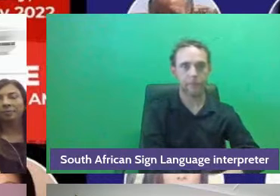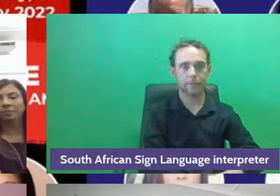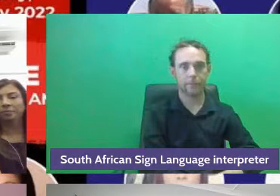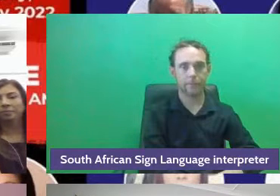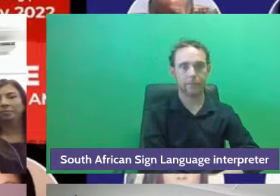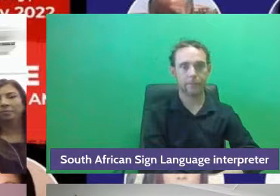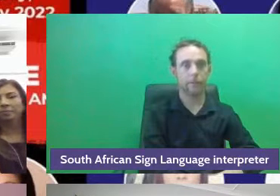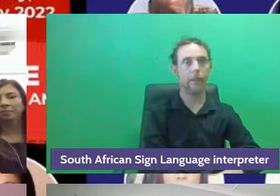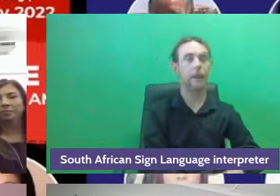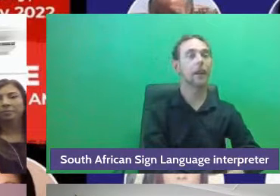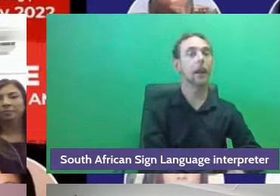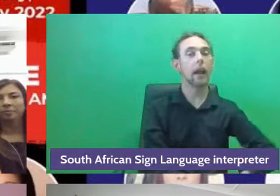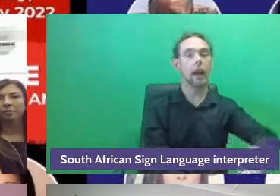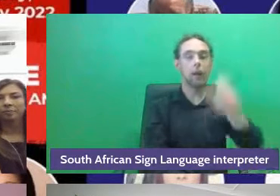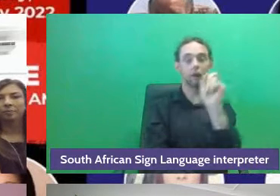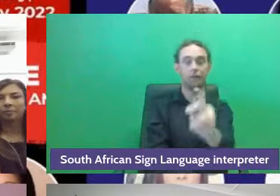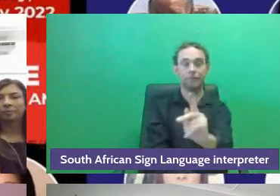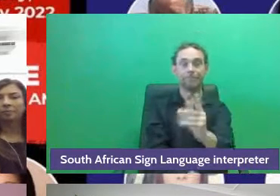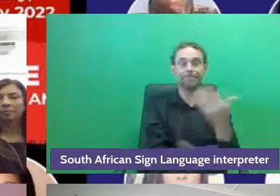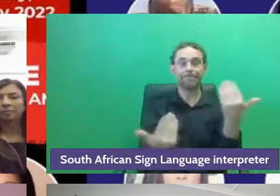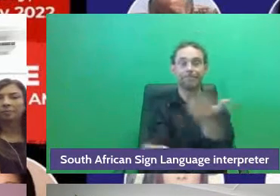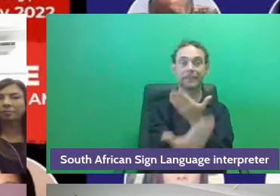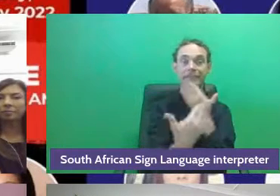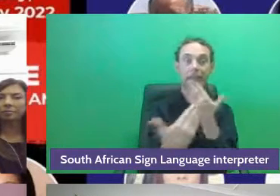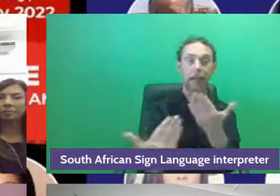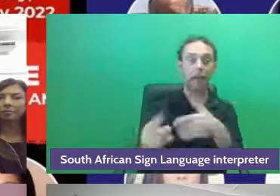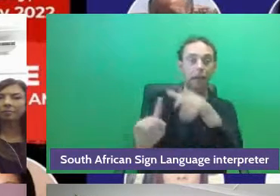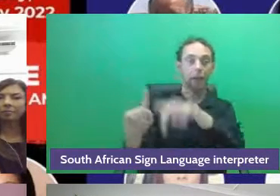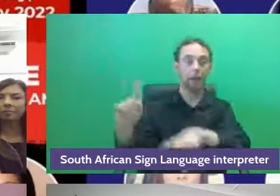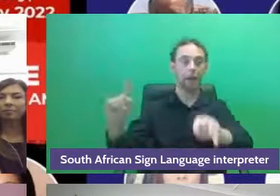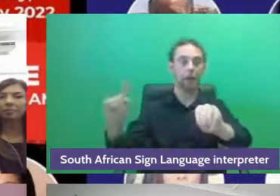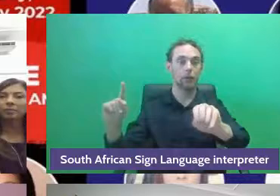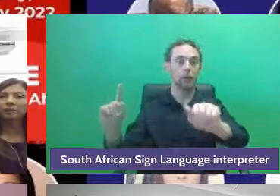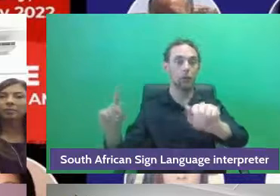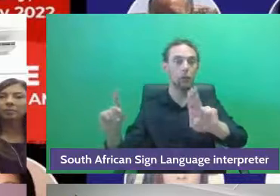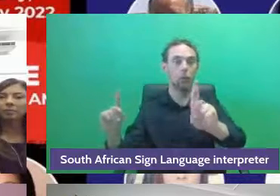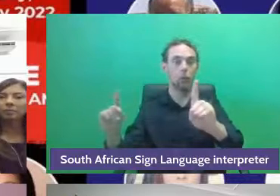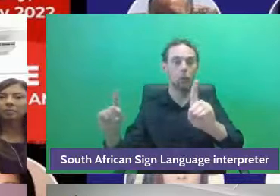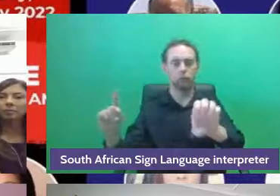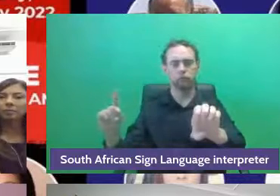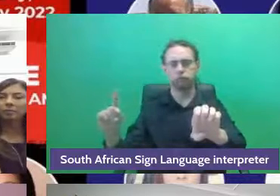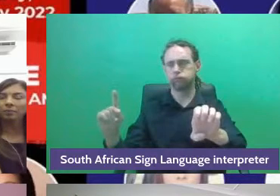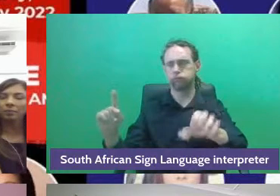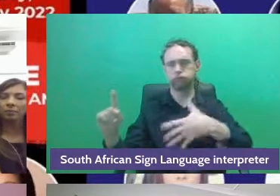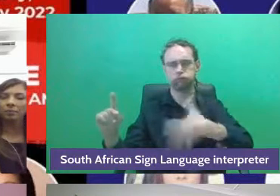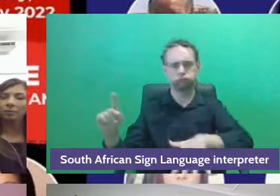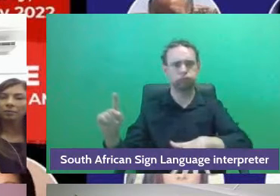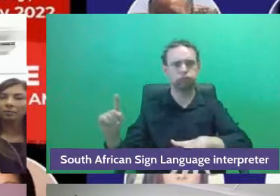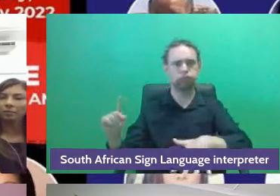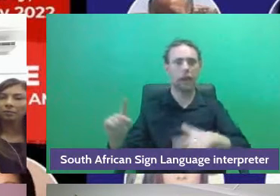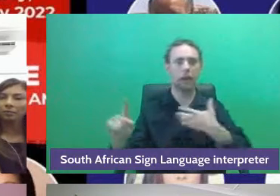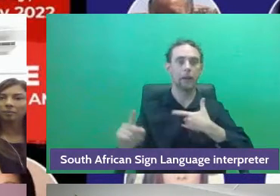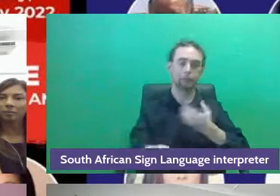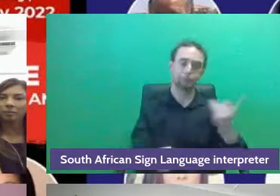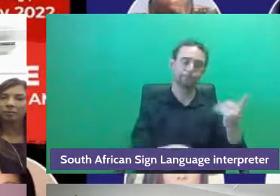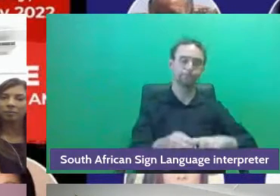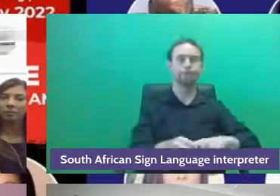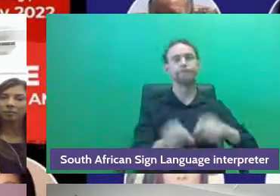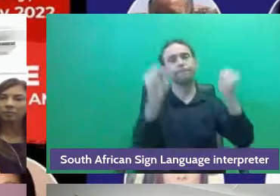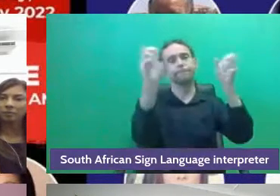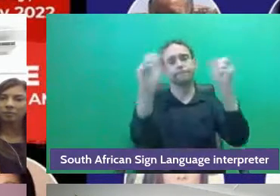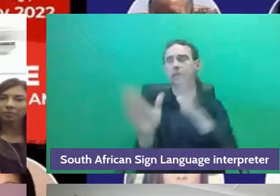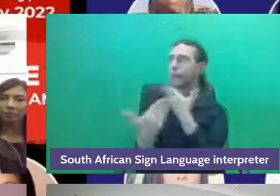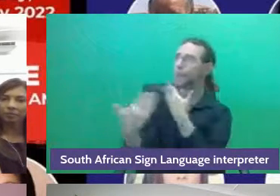All right. Thank you so much, Modi, and thank you for this opportunity to engage on this matter. So